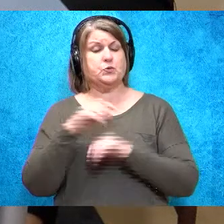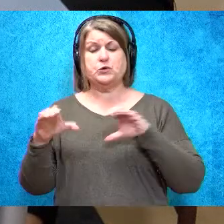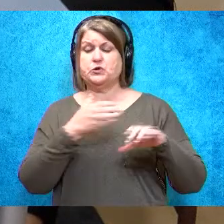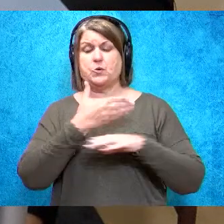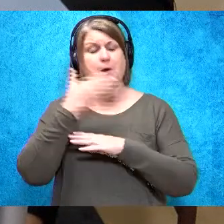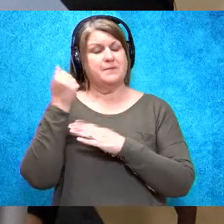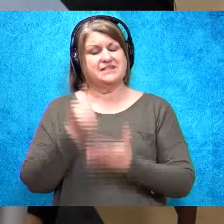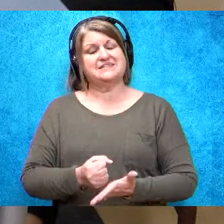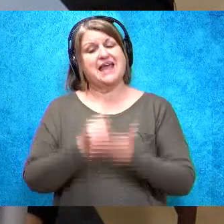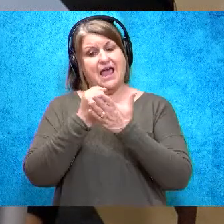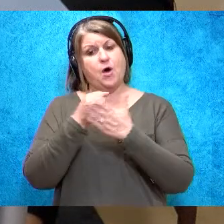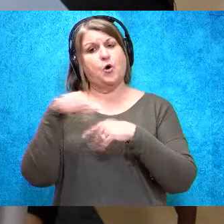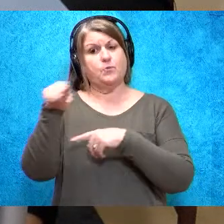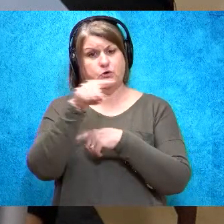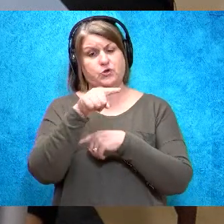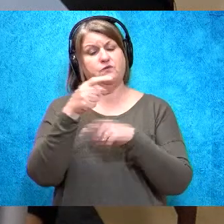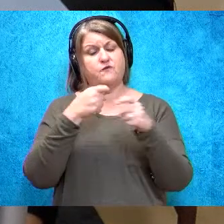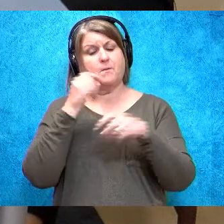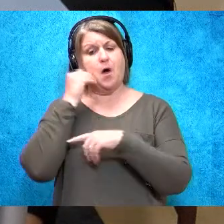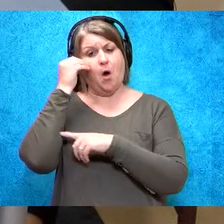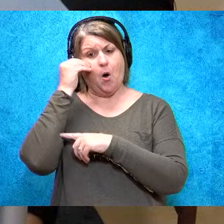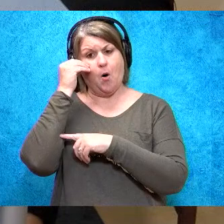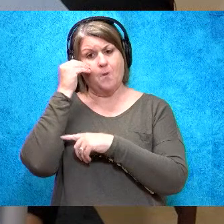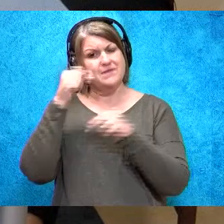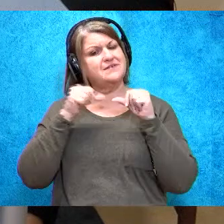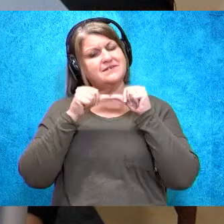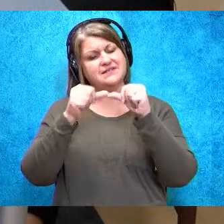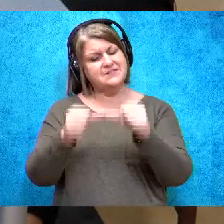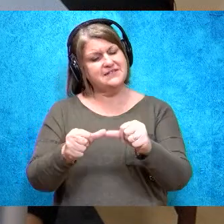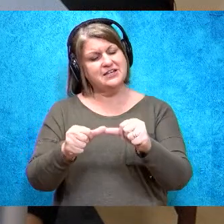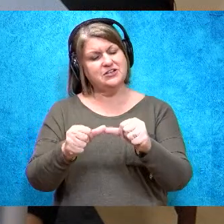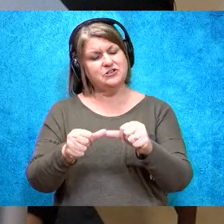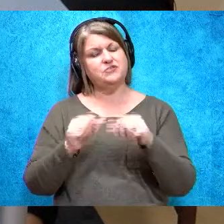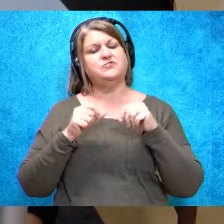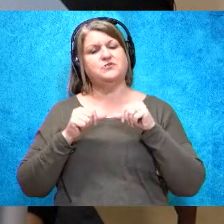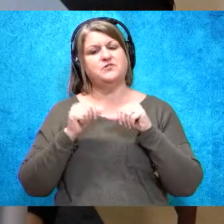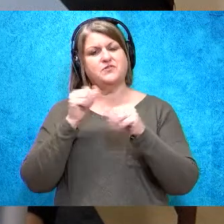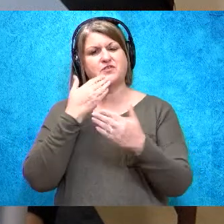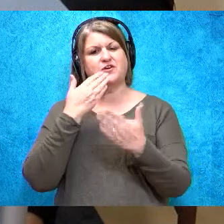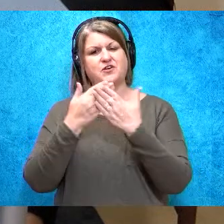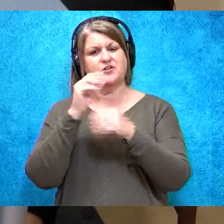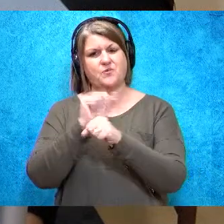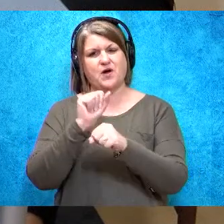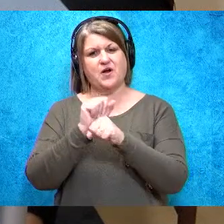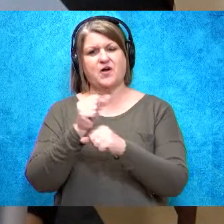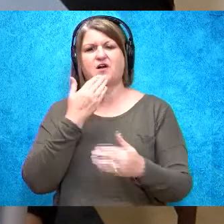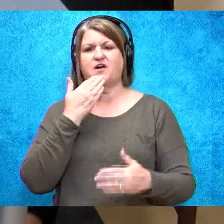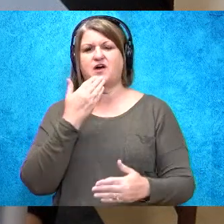But hang in there, keep up the good work, good luck, and take care.